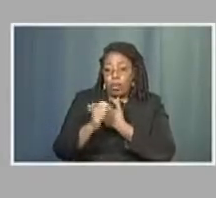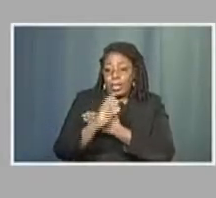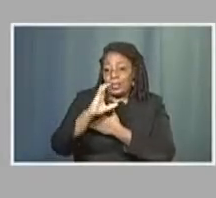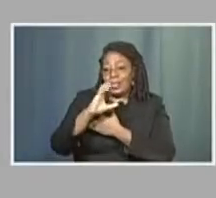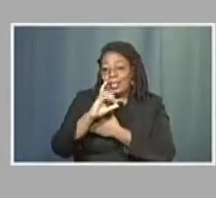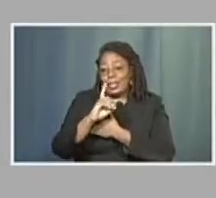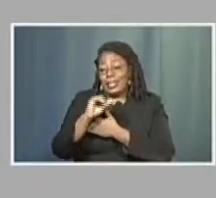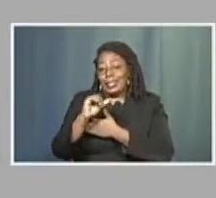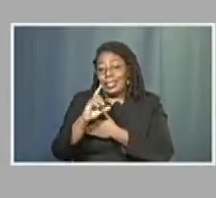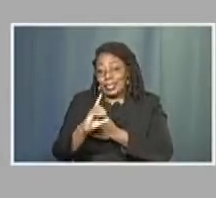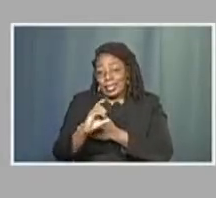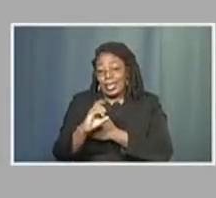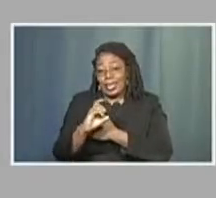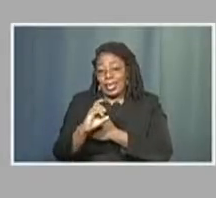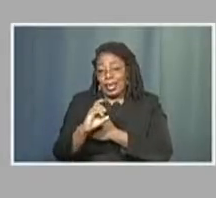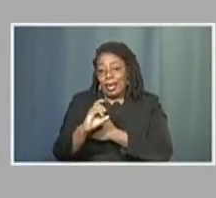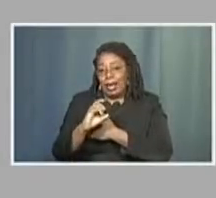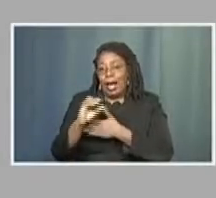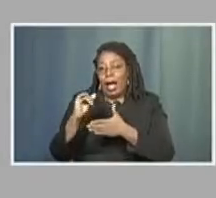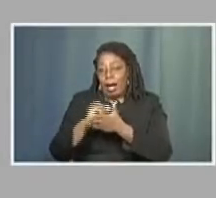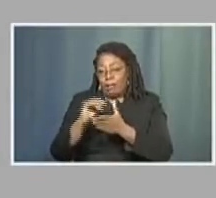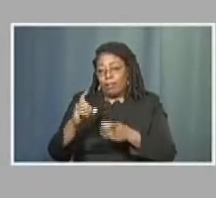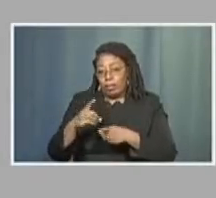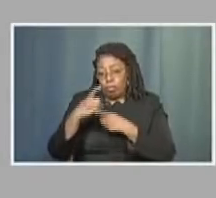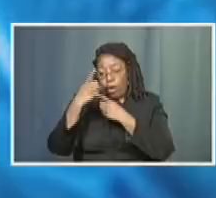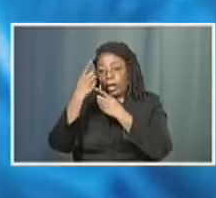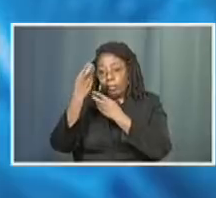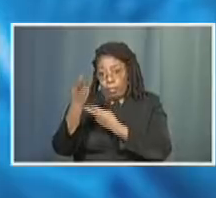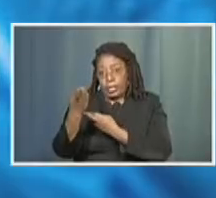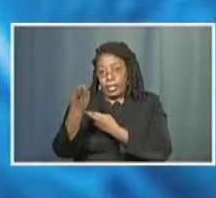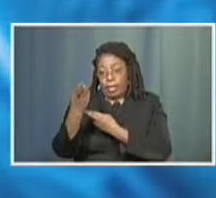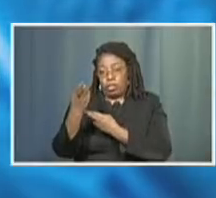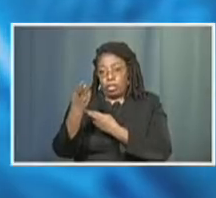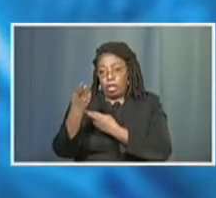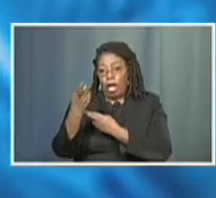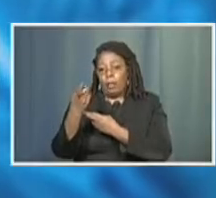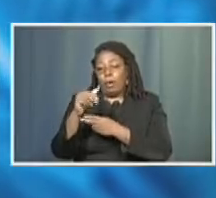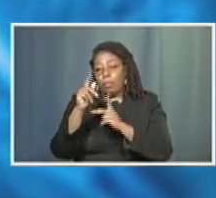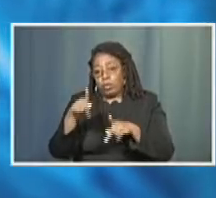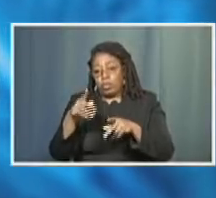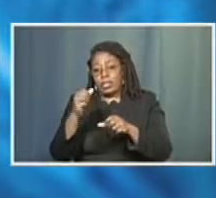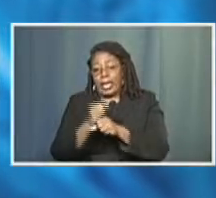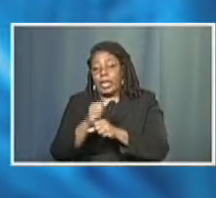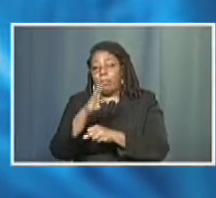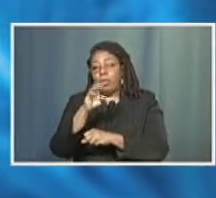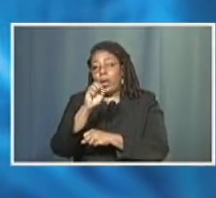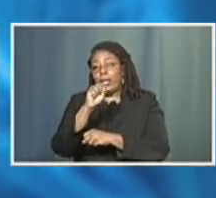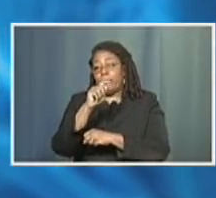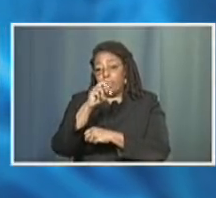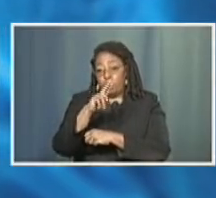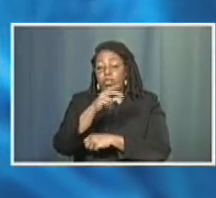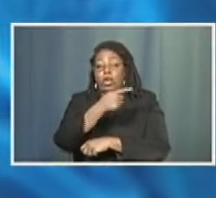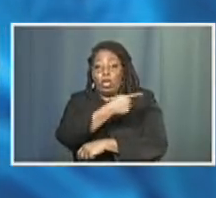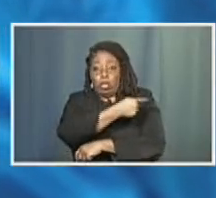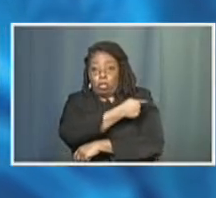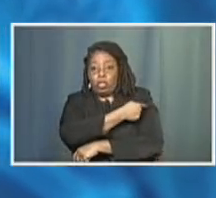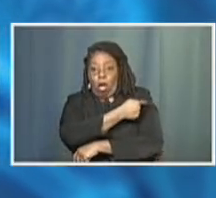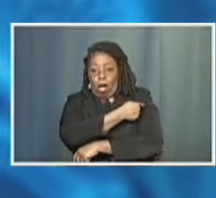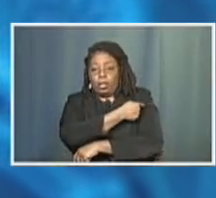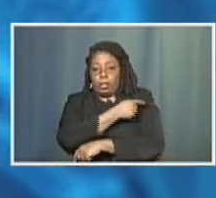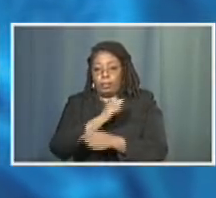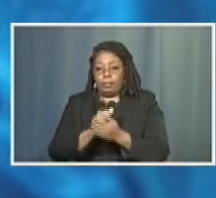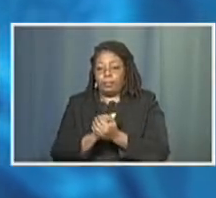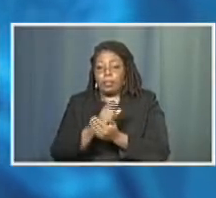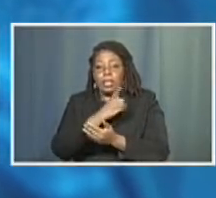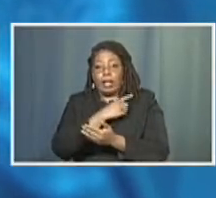its recommendation from adults may get booster shots to they should. The Bahamas is set to roll out boosters for just the immunocompromised, but